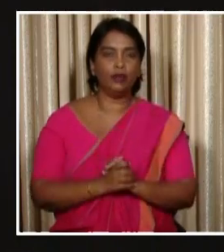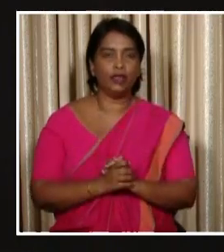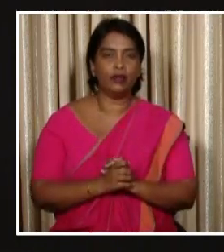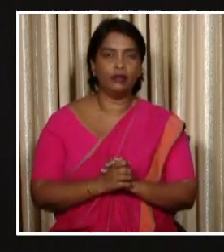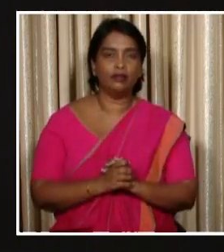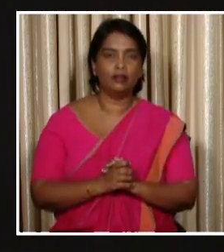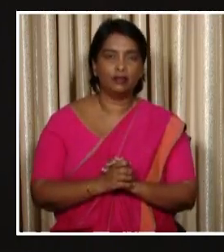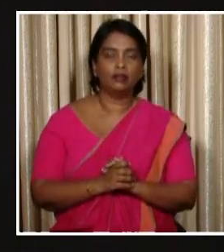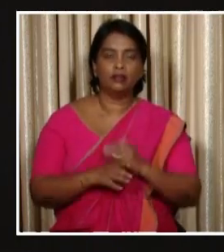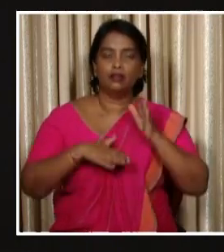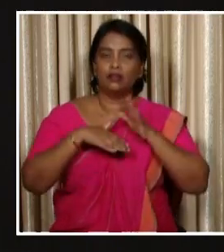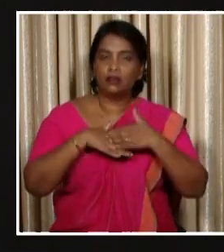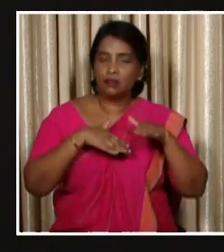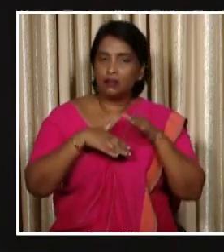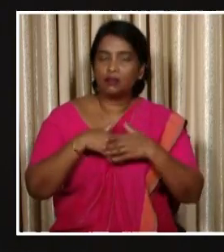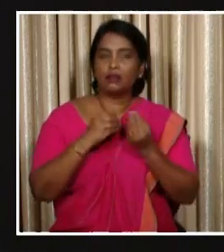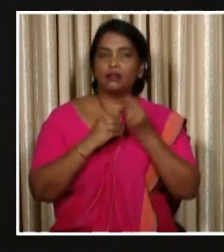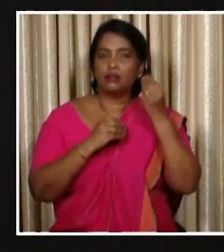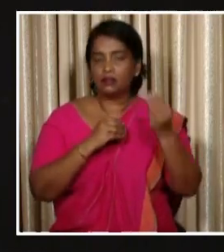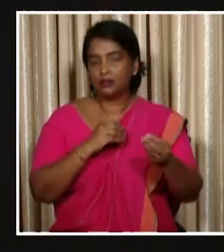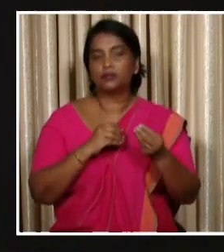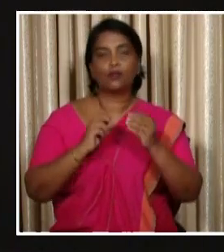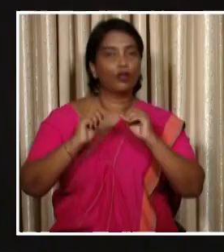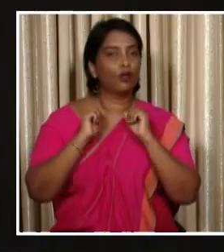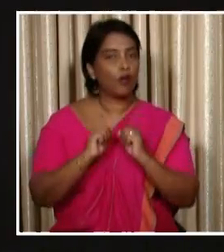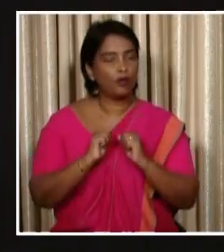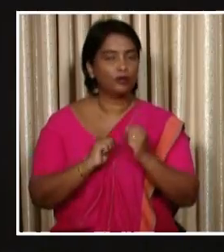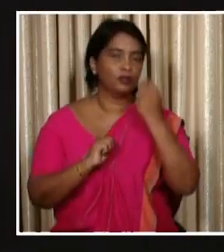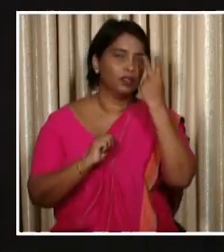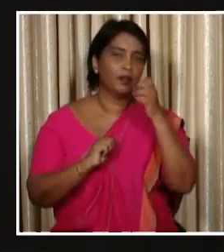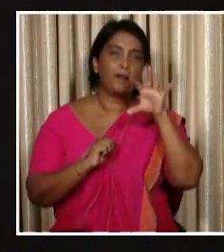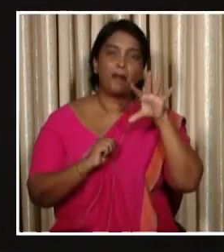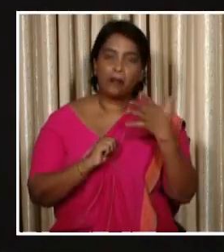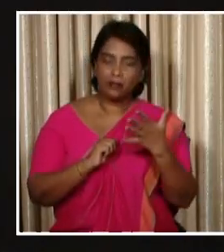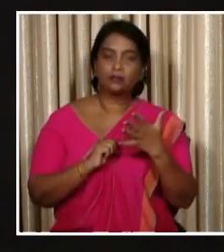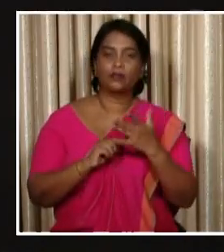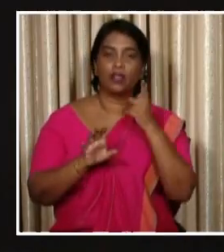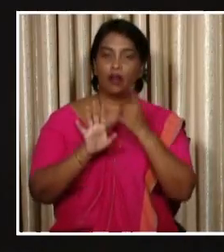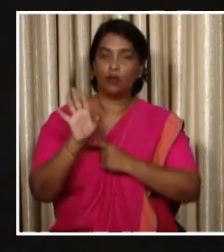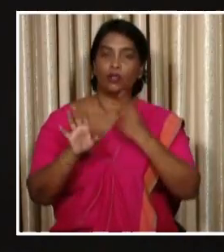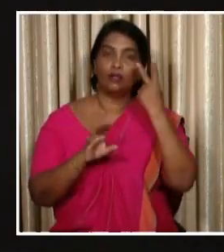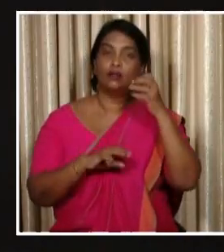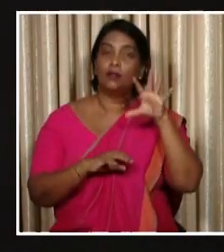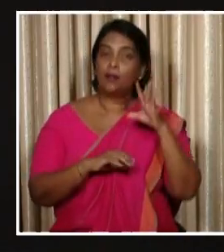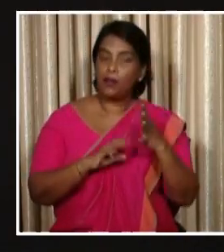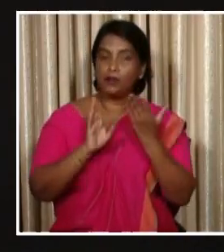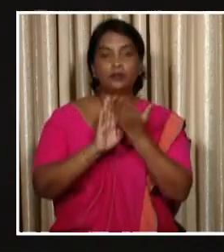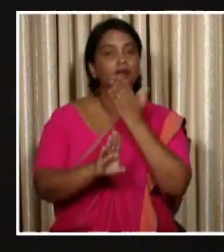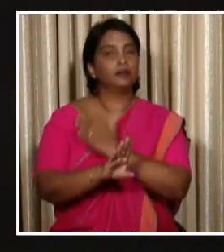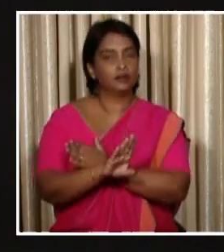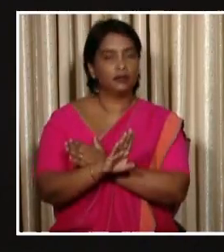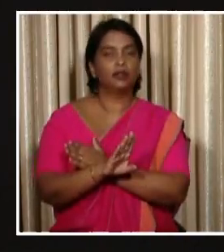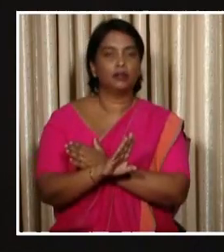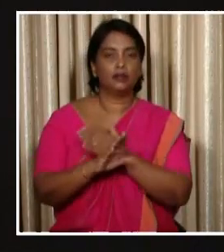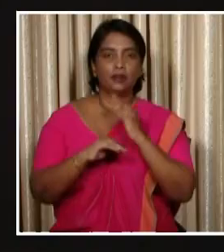world exists 2,500 years before. Sri Lanka was a developed nation to the extent we had our